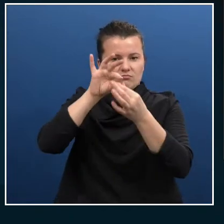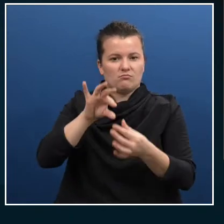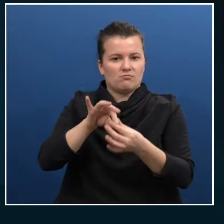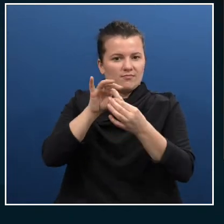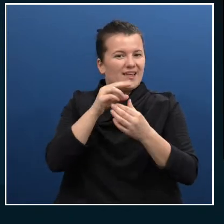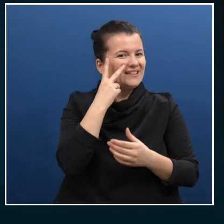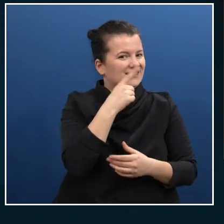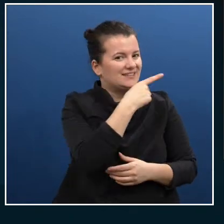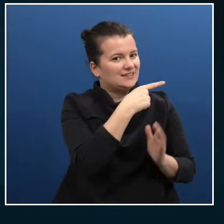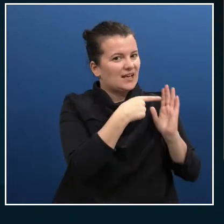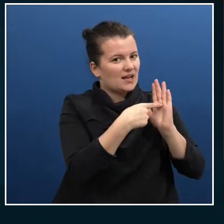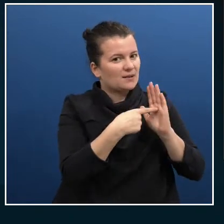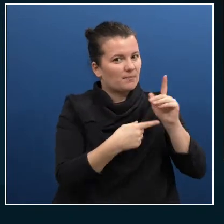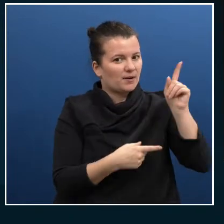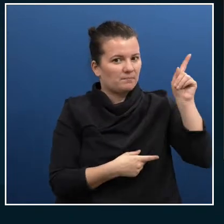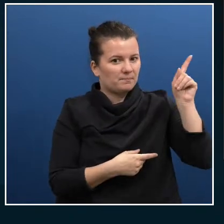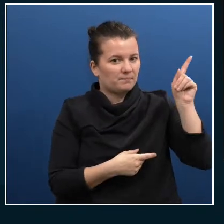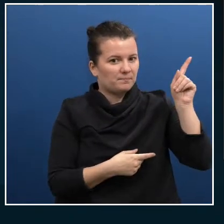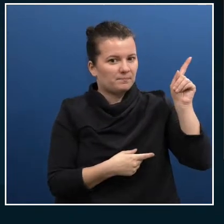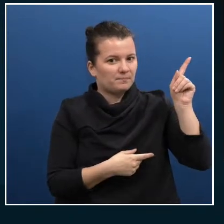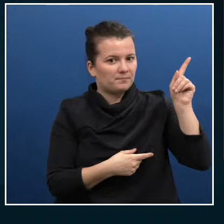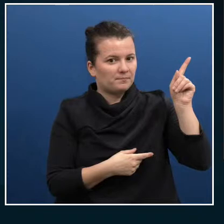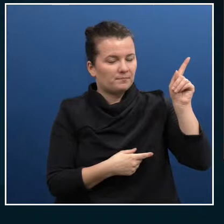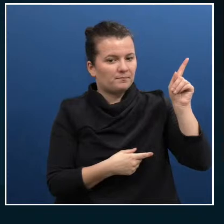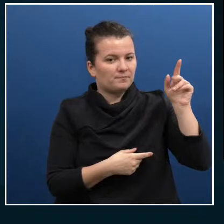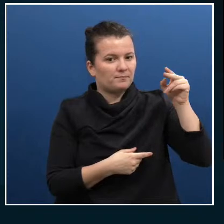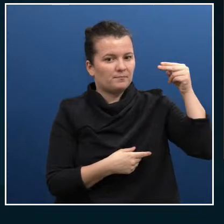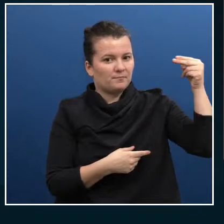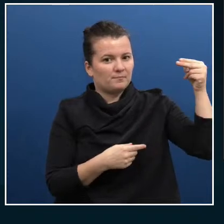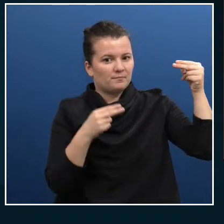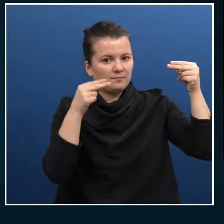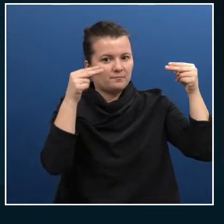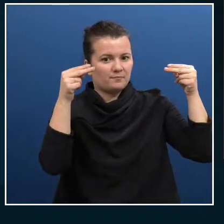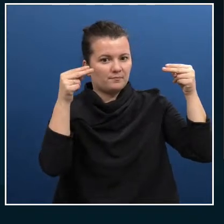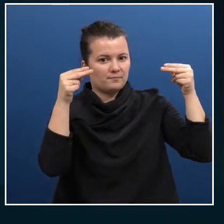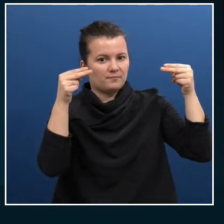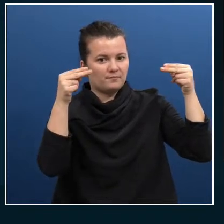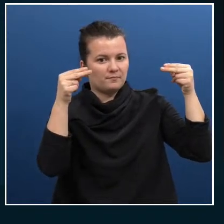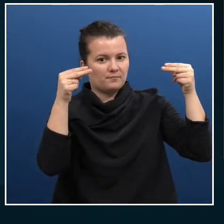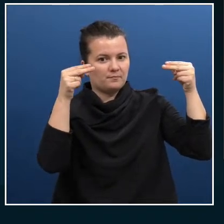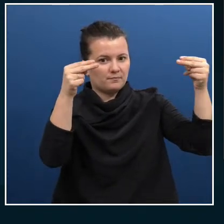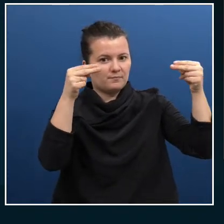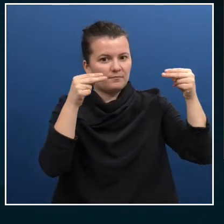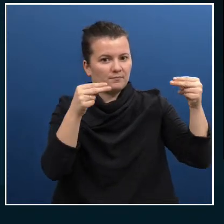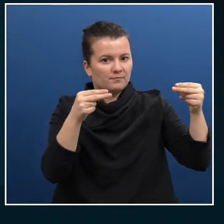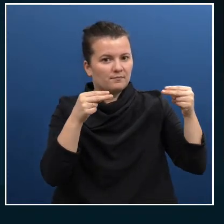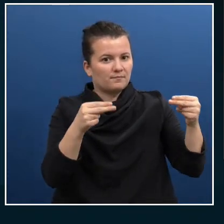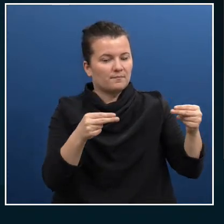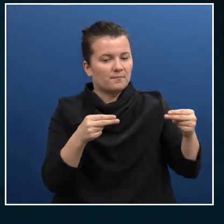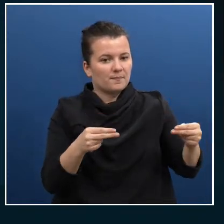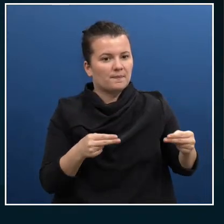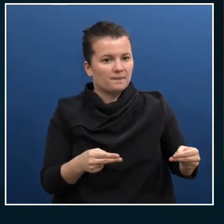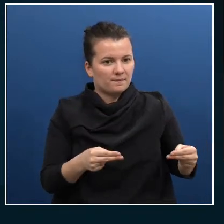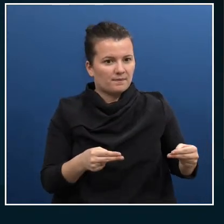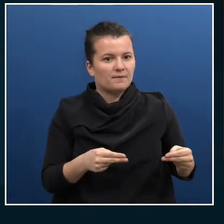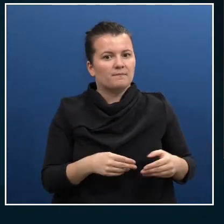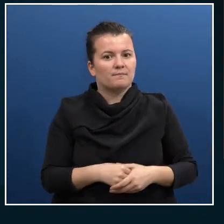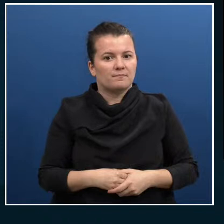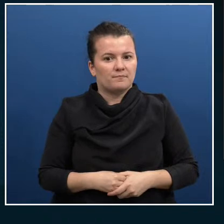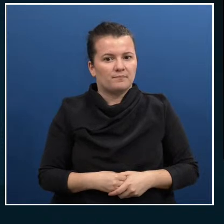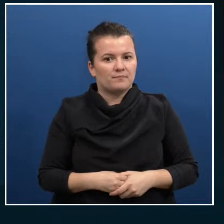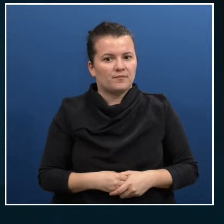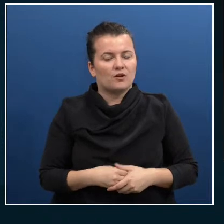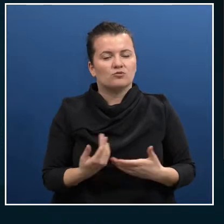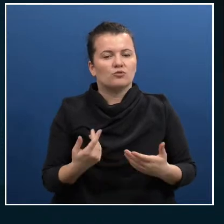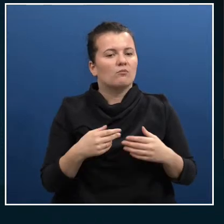see on the left-hand side, we have 6.1, 2, 3, 4, all the way up to 6, which contain different modules for different